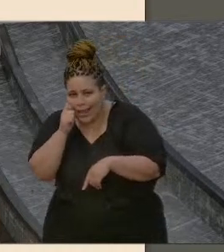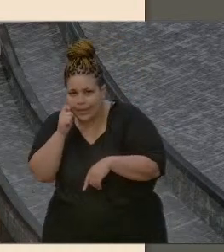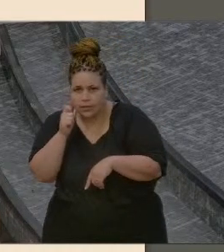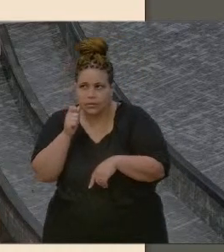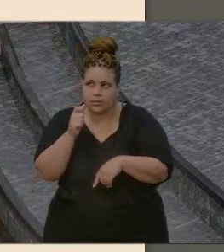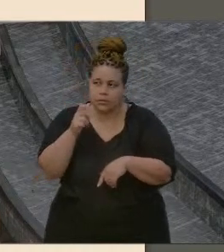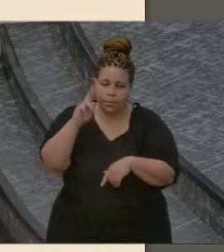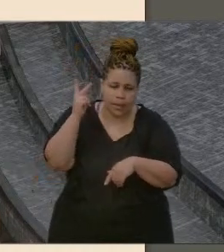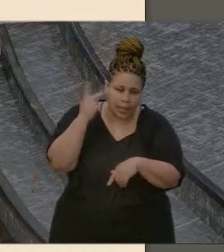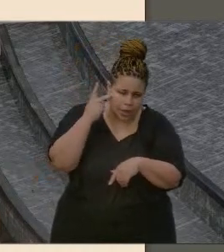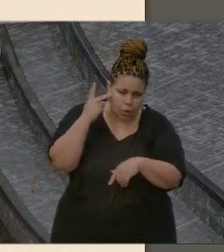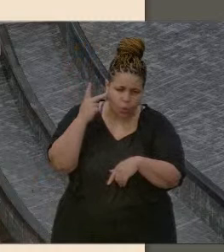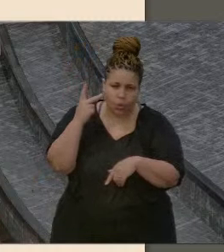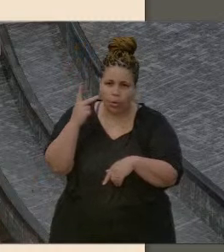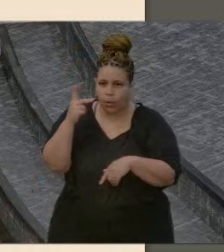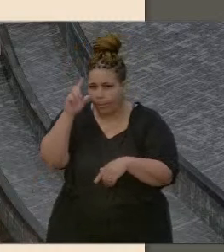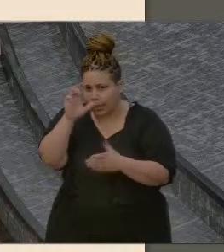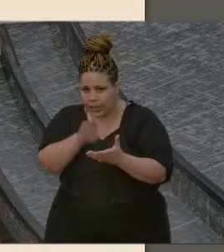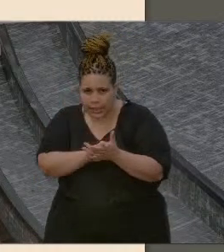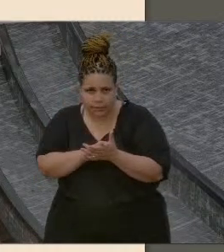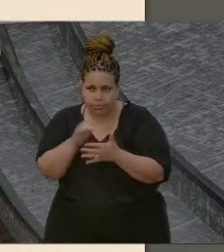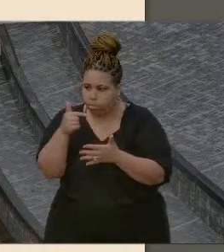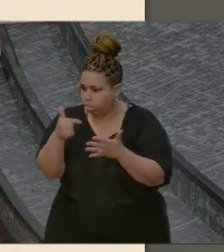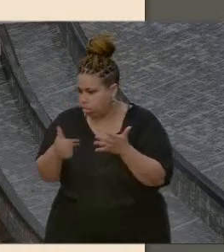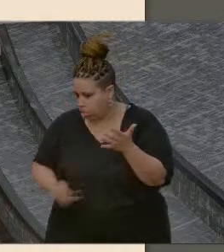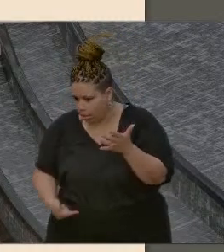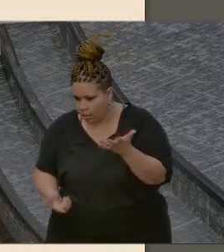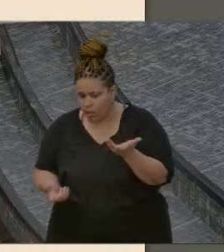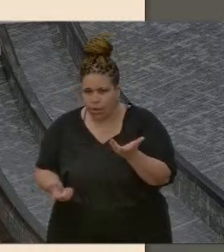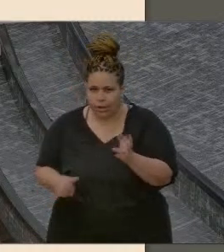continues to go on, and there are so many